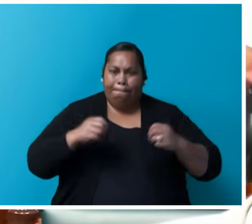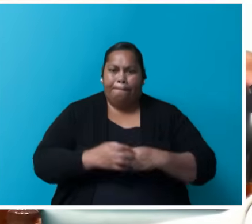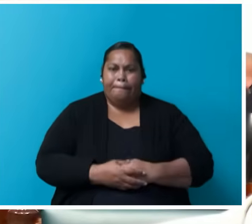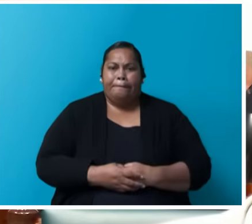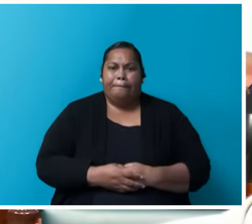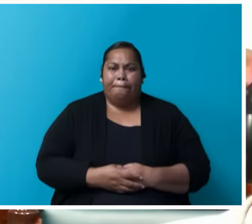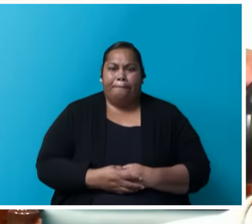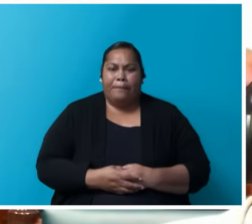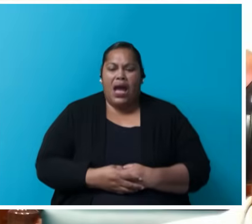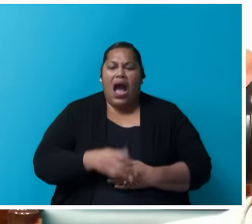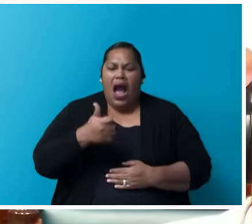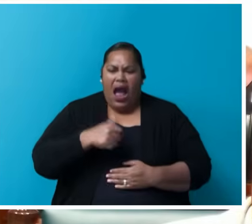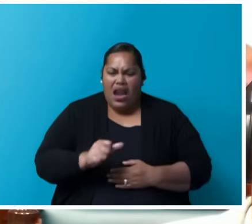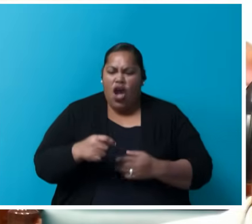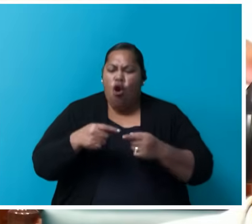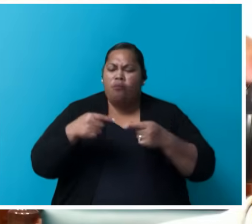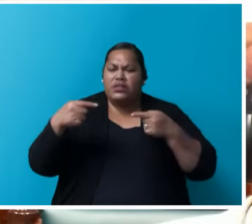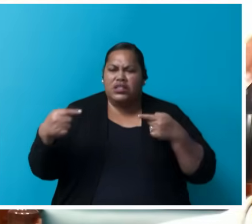It has allowed even the opposition